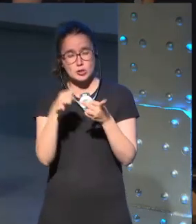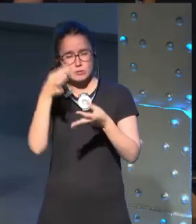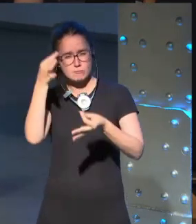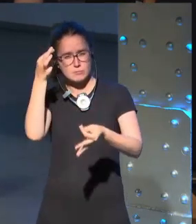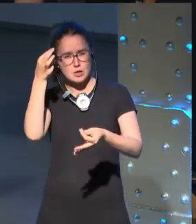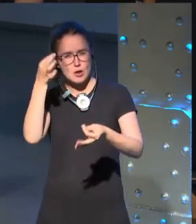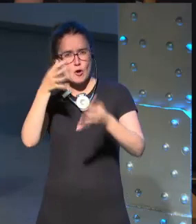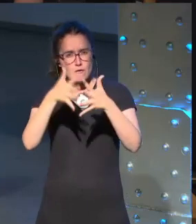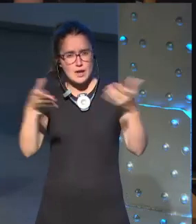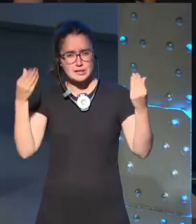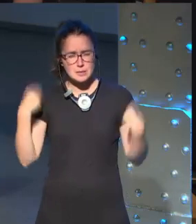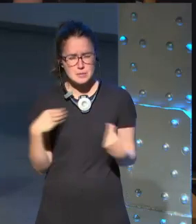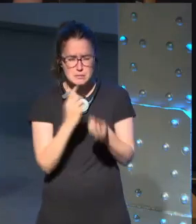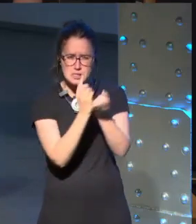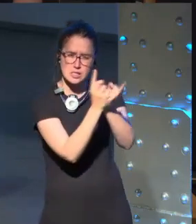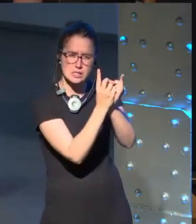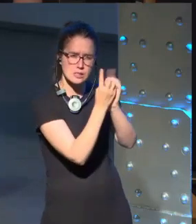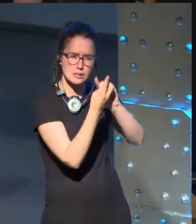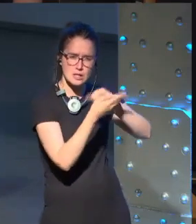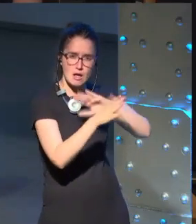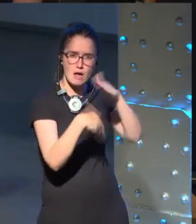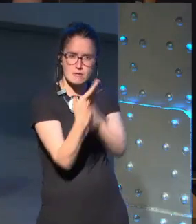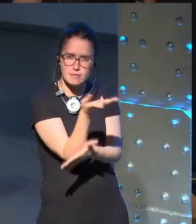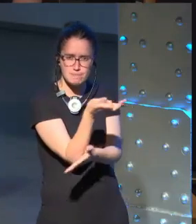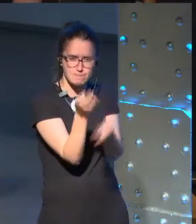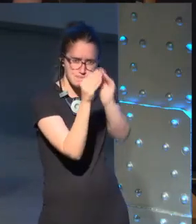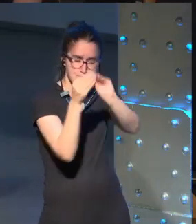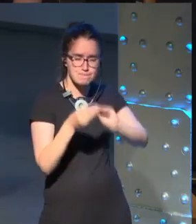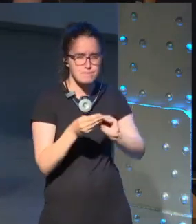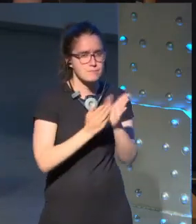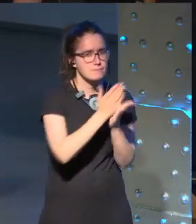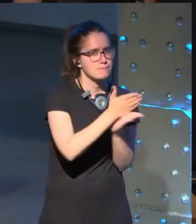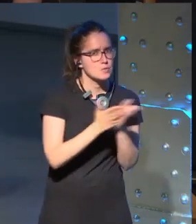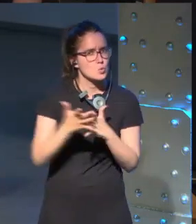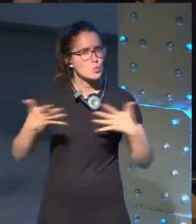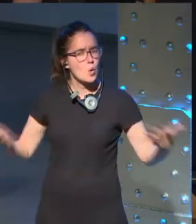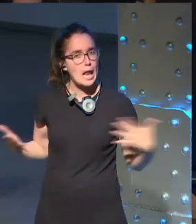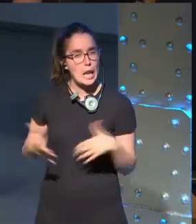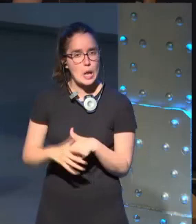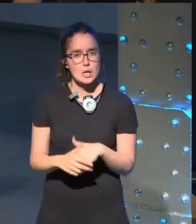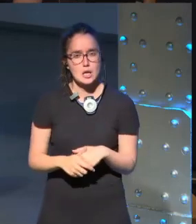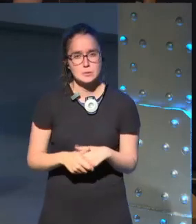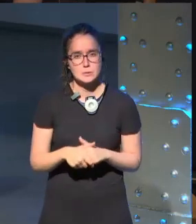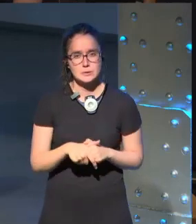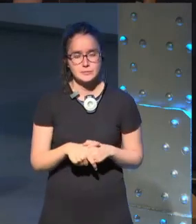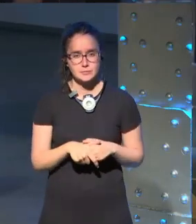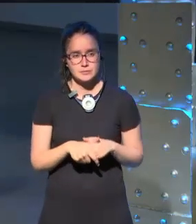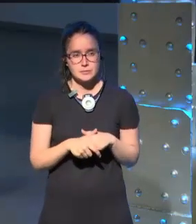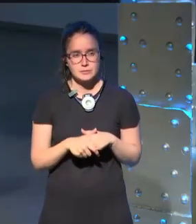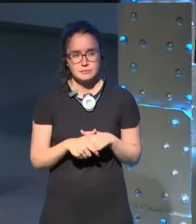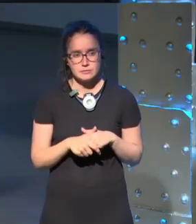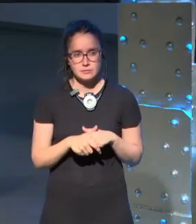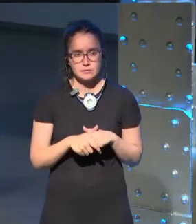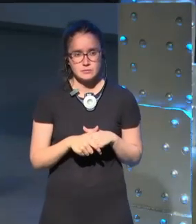that changes the same sentence 1,000 times until it's perfect. So what type of writer are